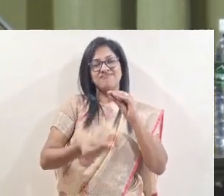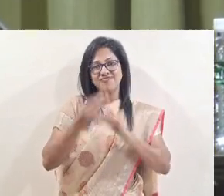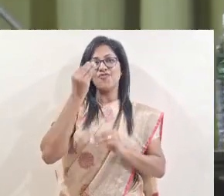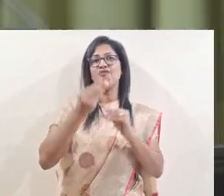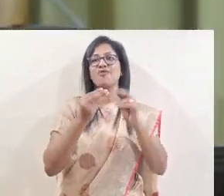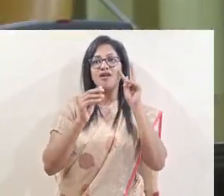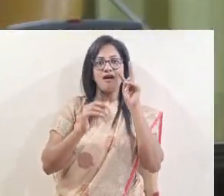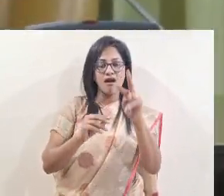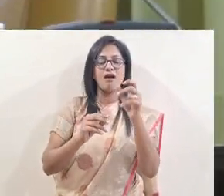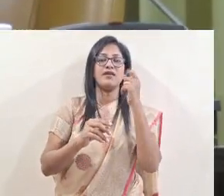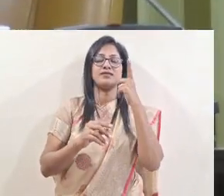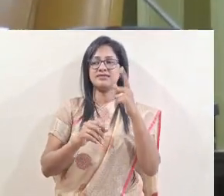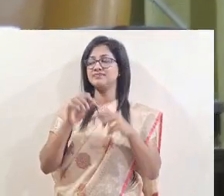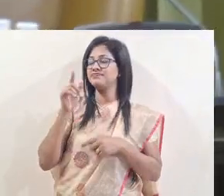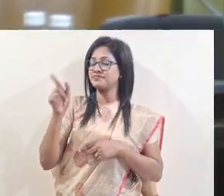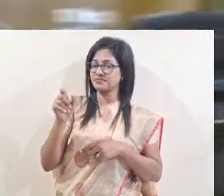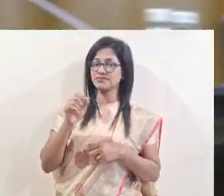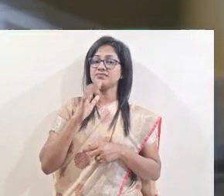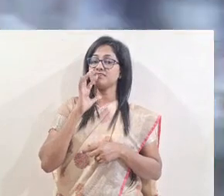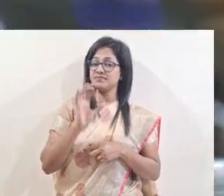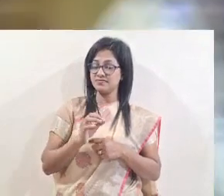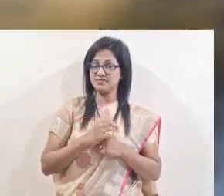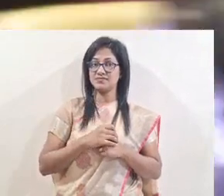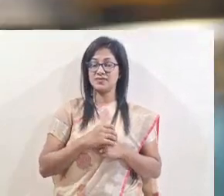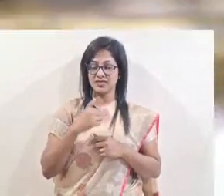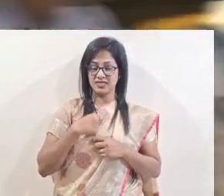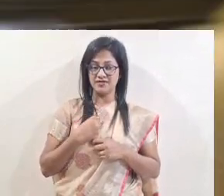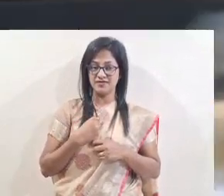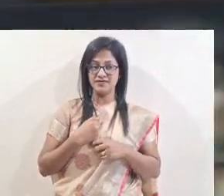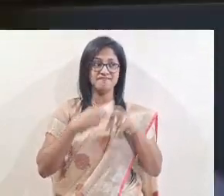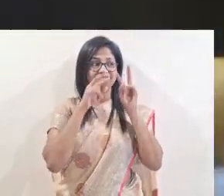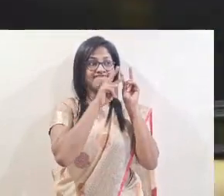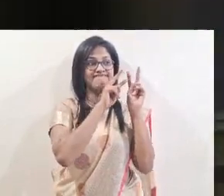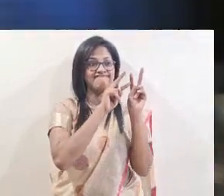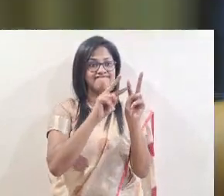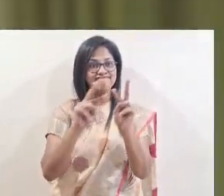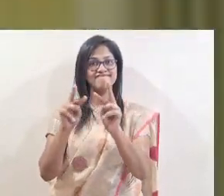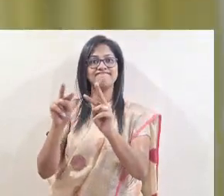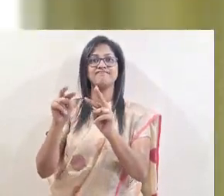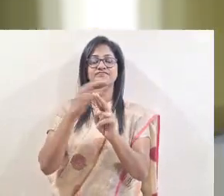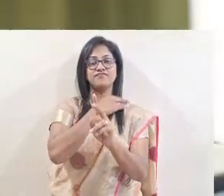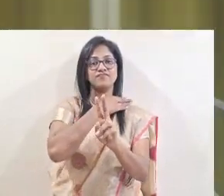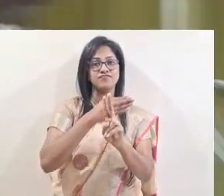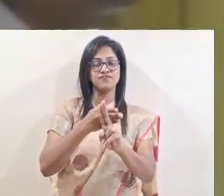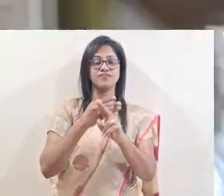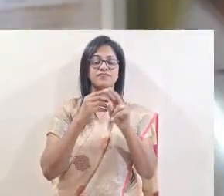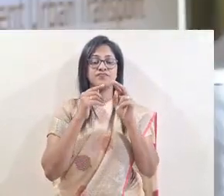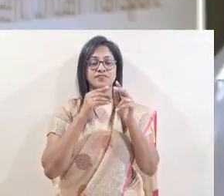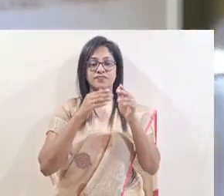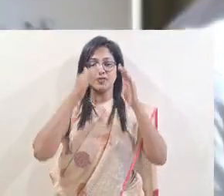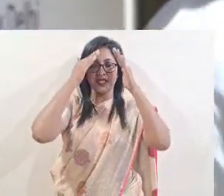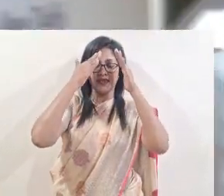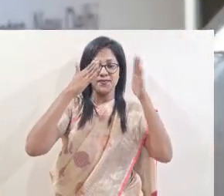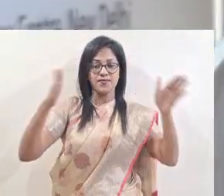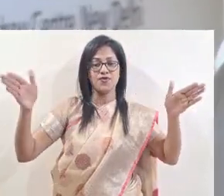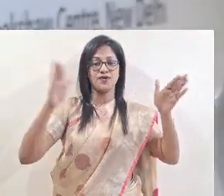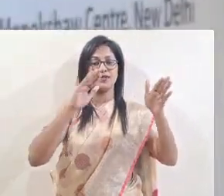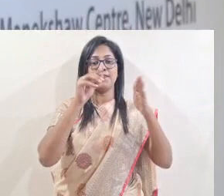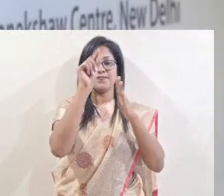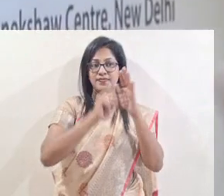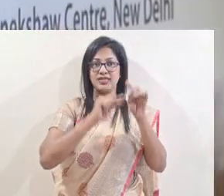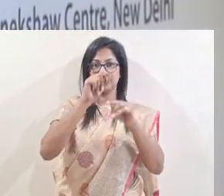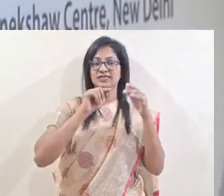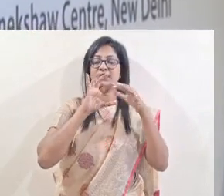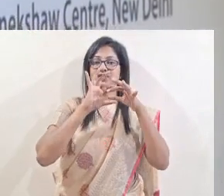sir. From actually, what we have seen so far now is that we have given the broad percentage-based guidelines,